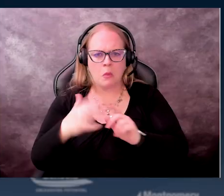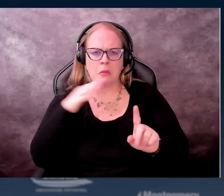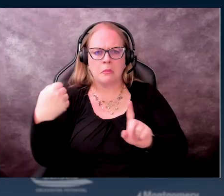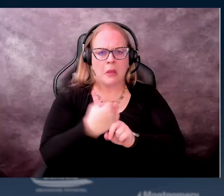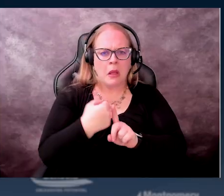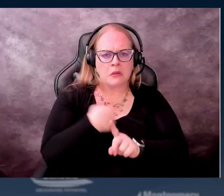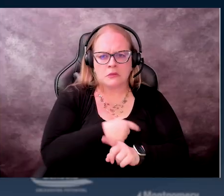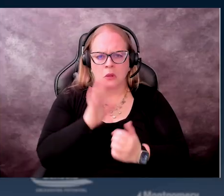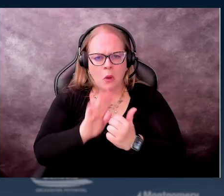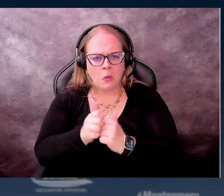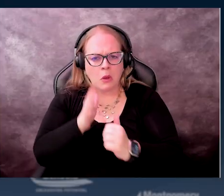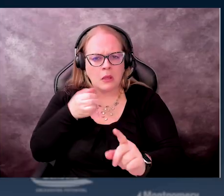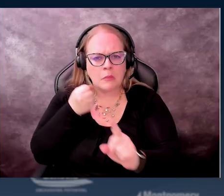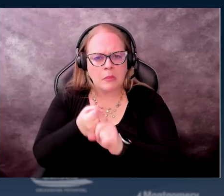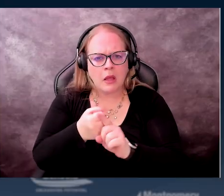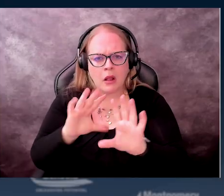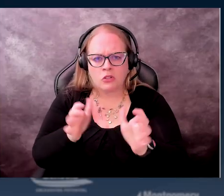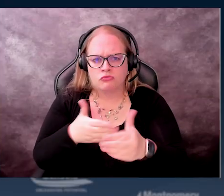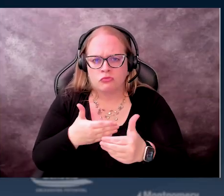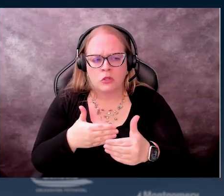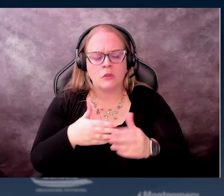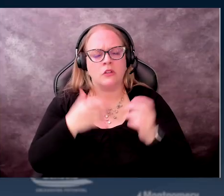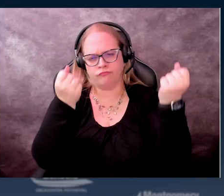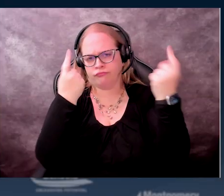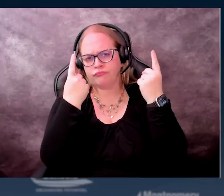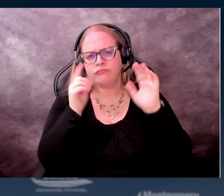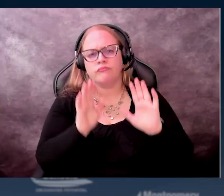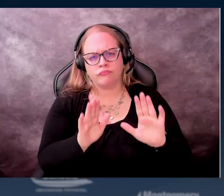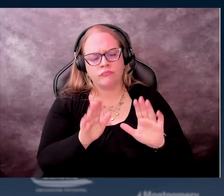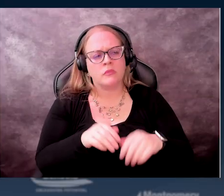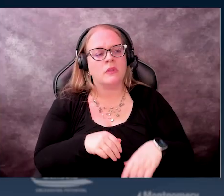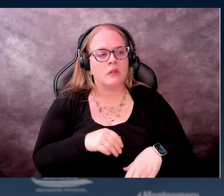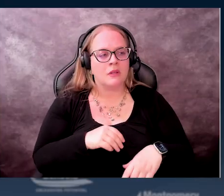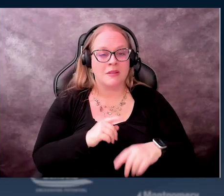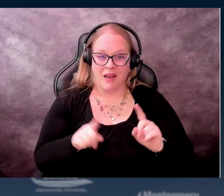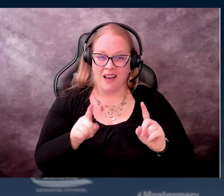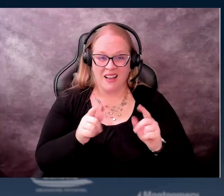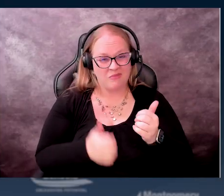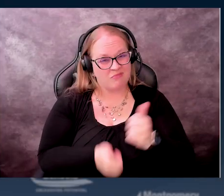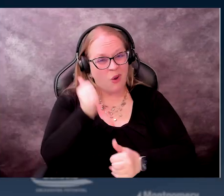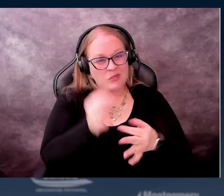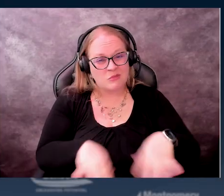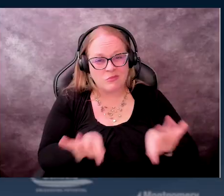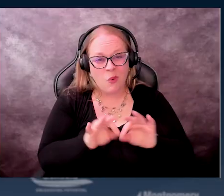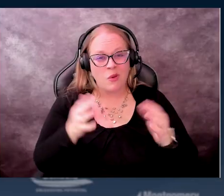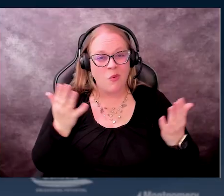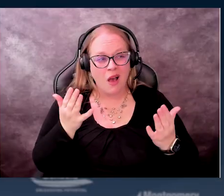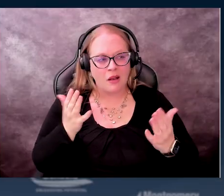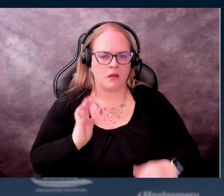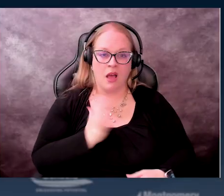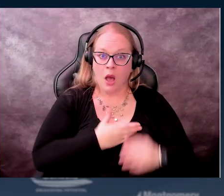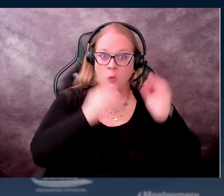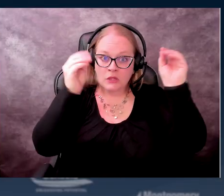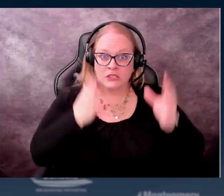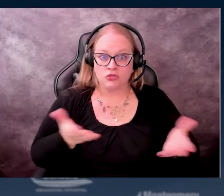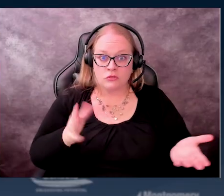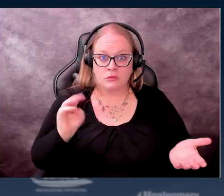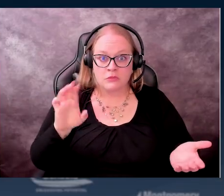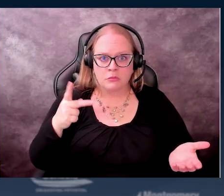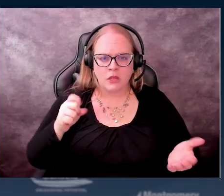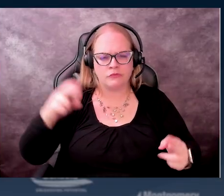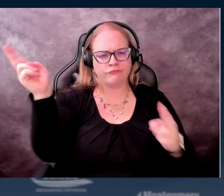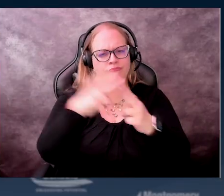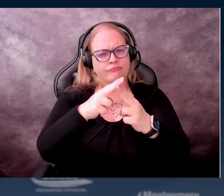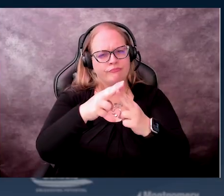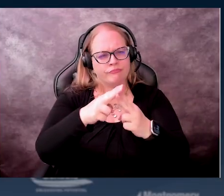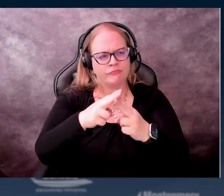classrooms. That's understandable. But here's what matters most. We have great teachers in MCPS, and this work